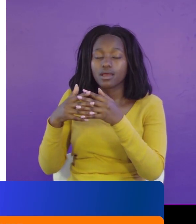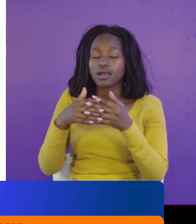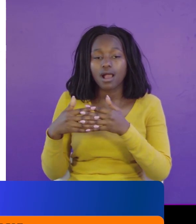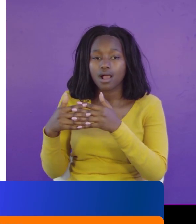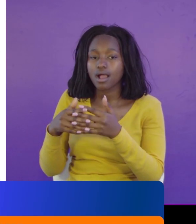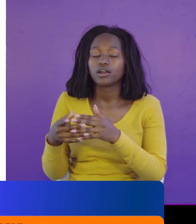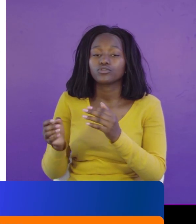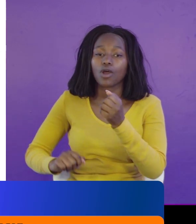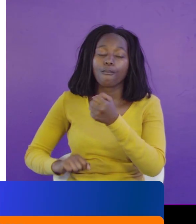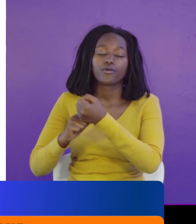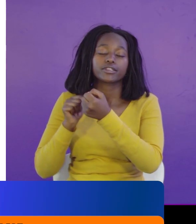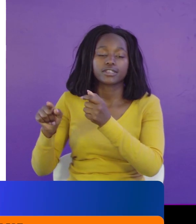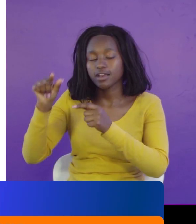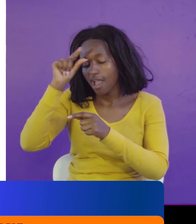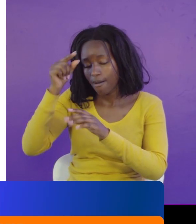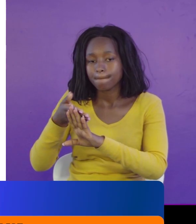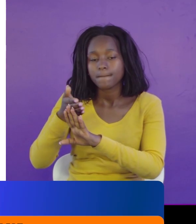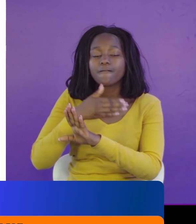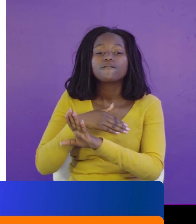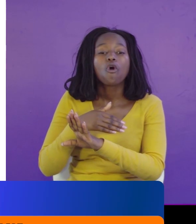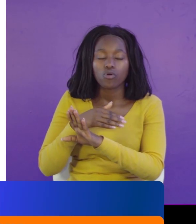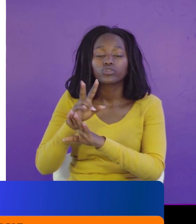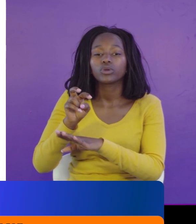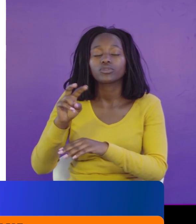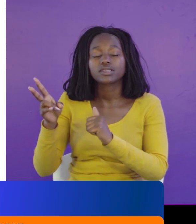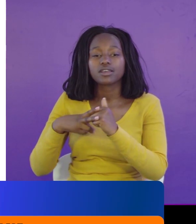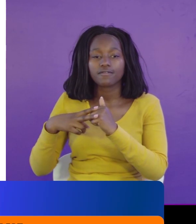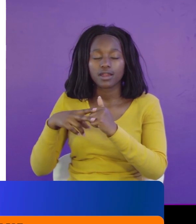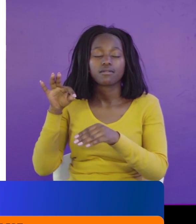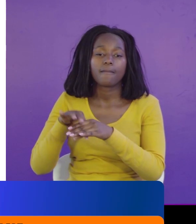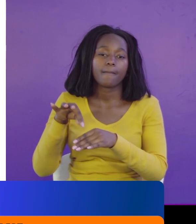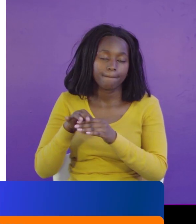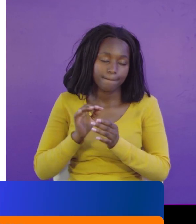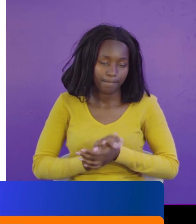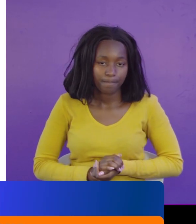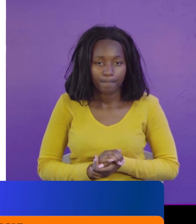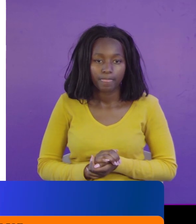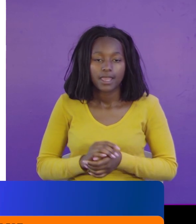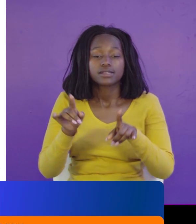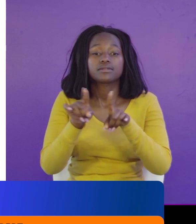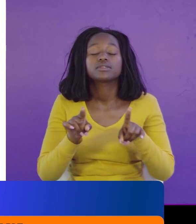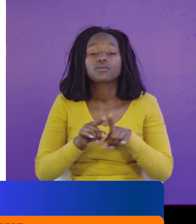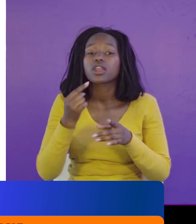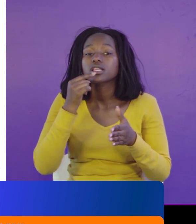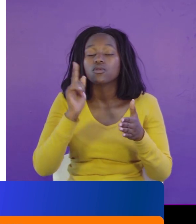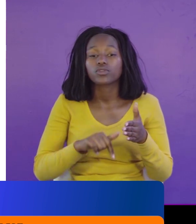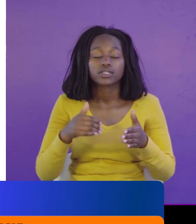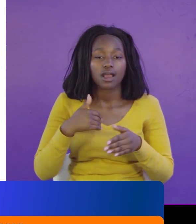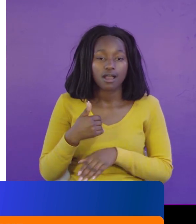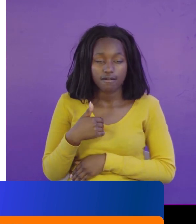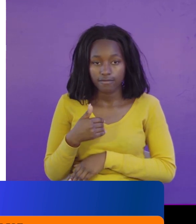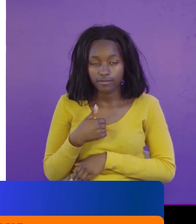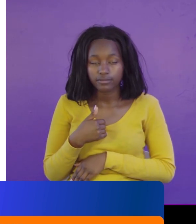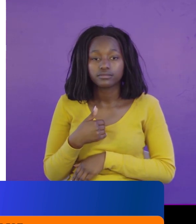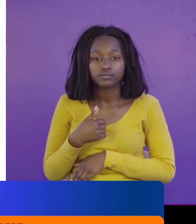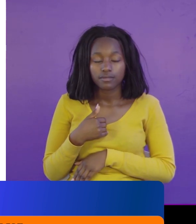2027 2027 election polls. And it further says that there are lobbying taking place where